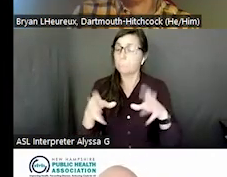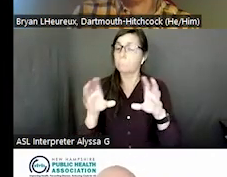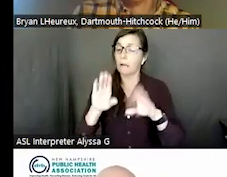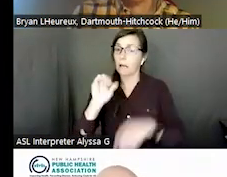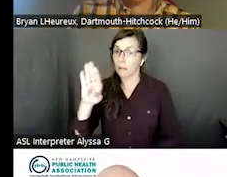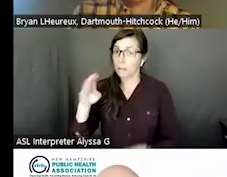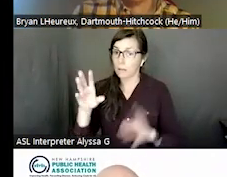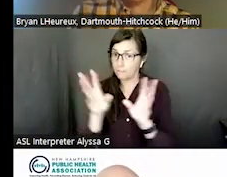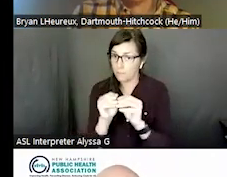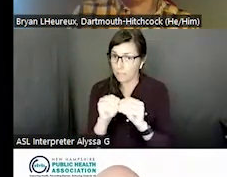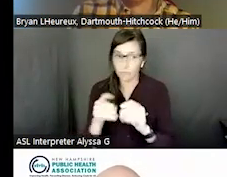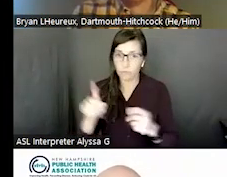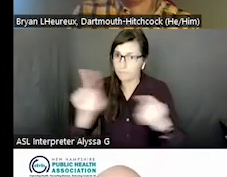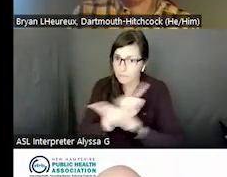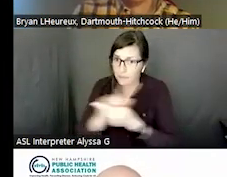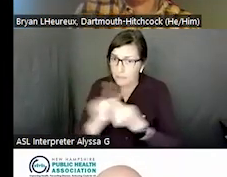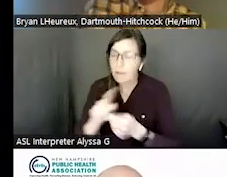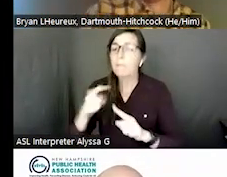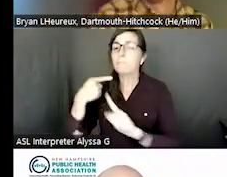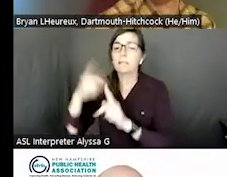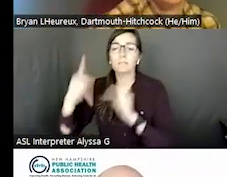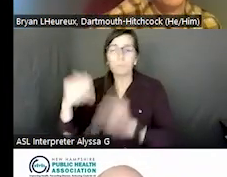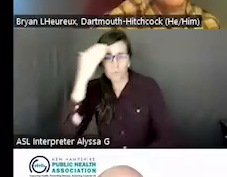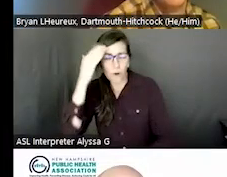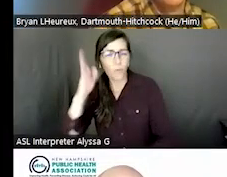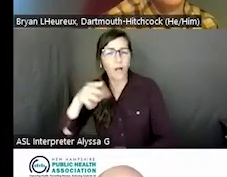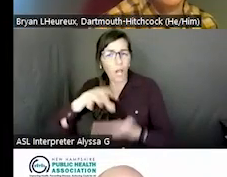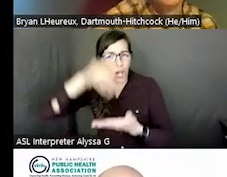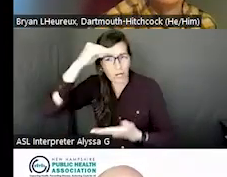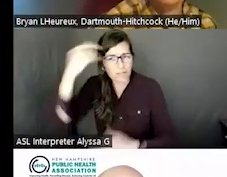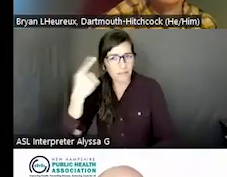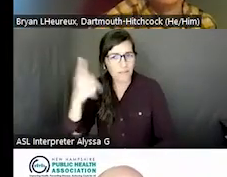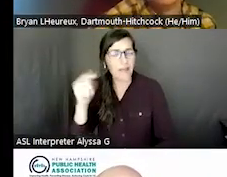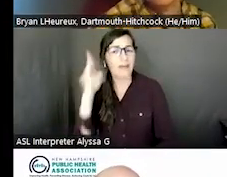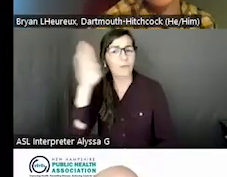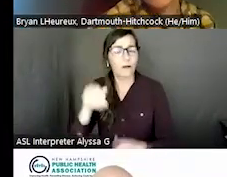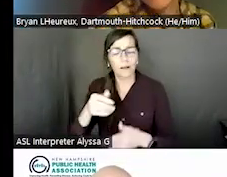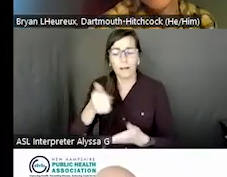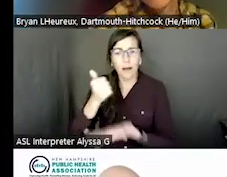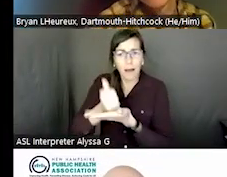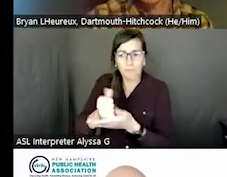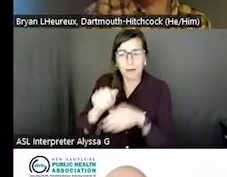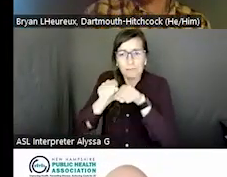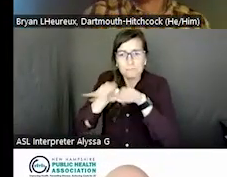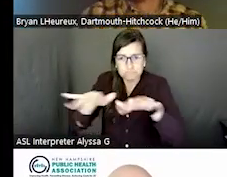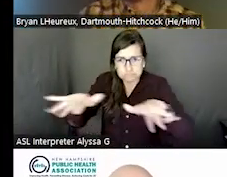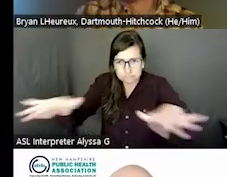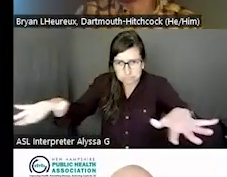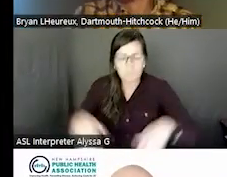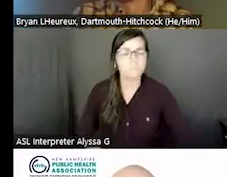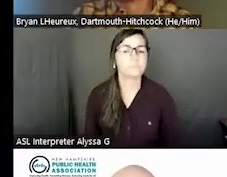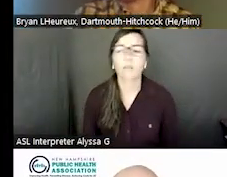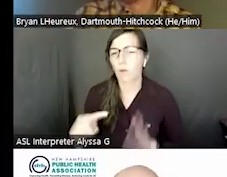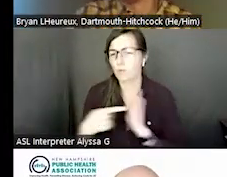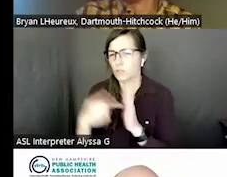and see their peers, but two, they're going to learn something, and three, they're going to go put something into practice. And I'll show you a couple pictures of that in a